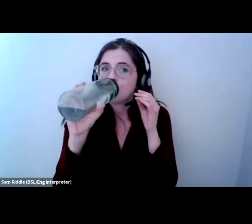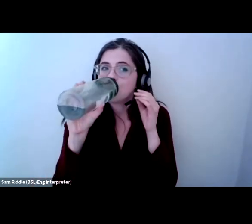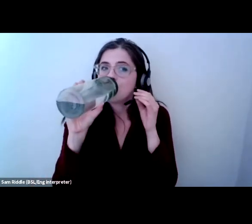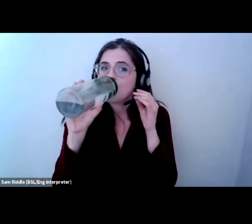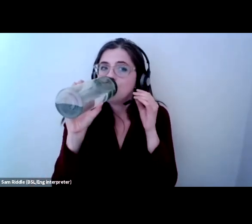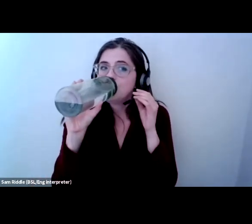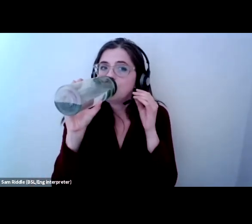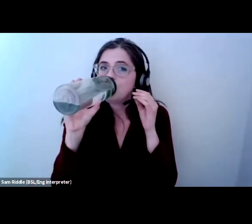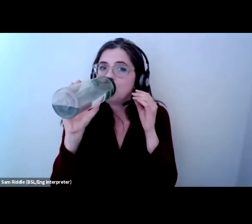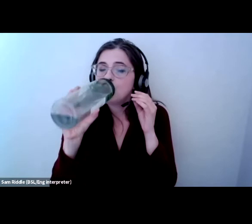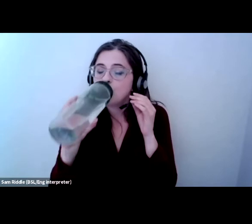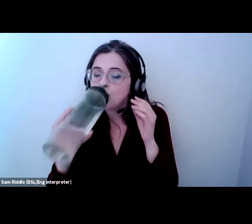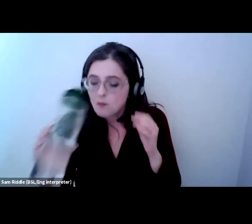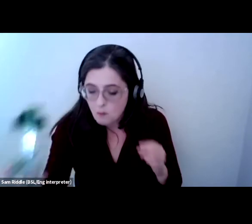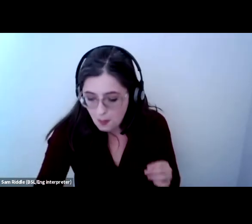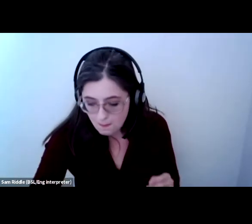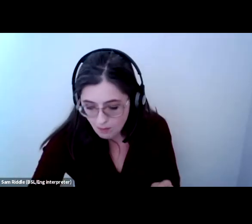yep. Yeah, can you see...